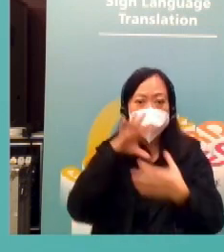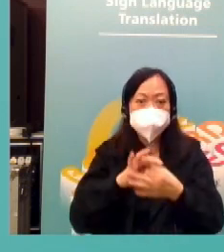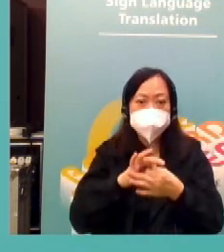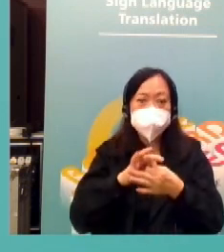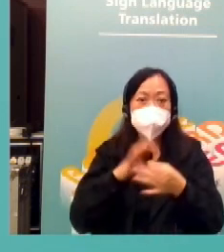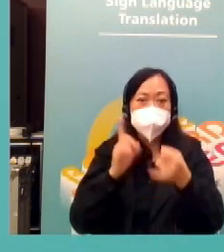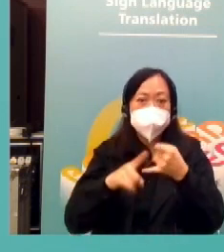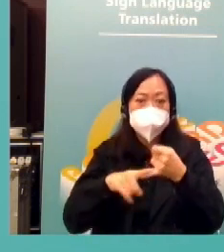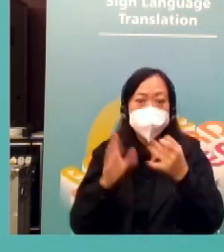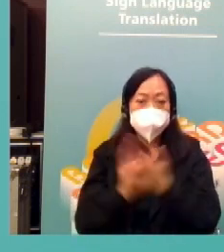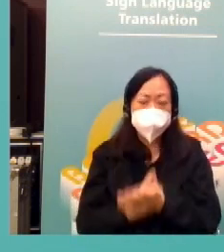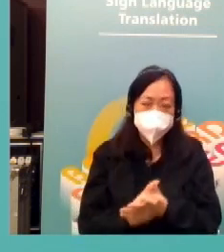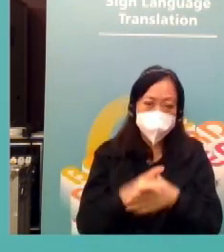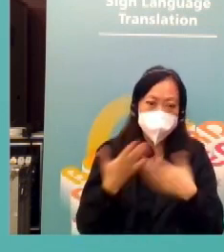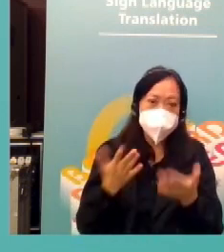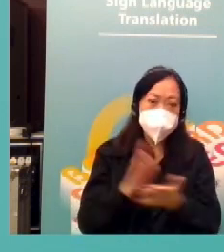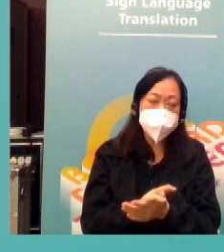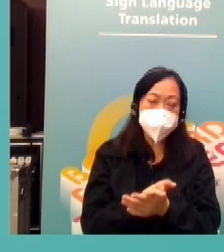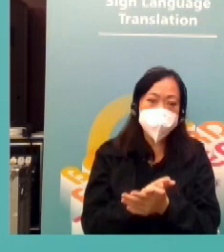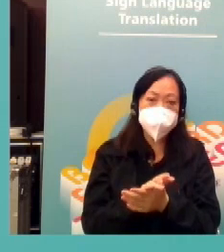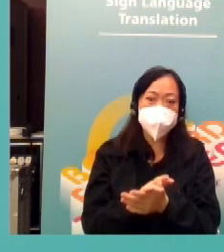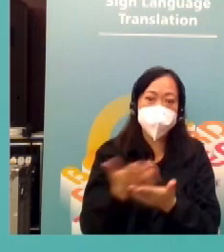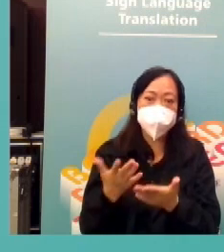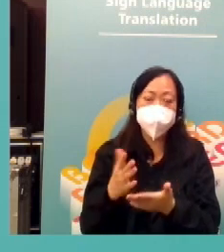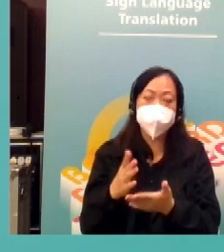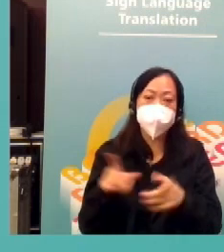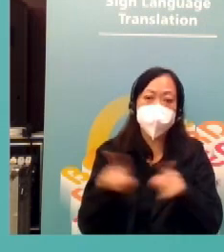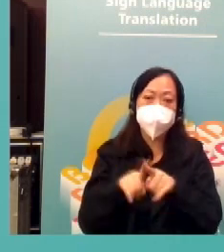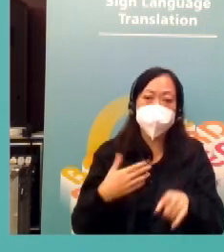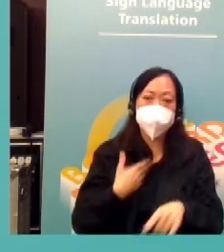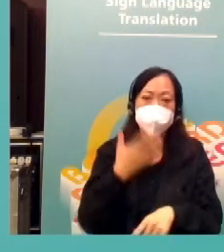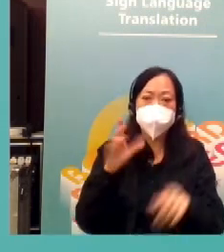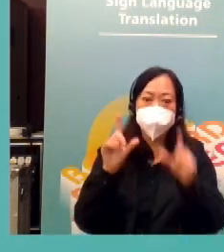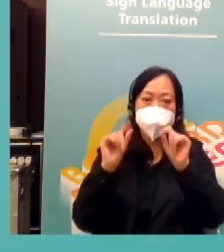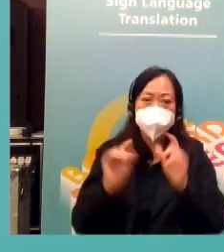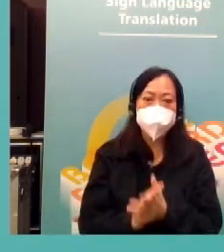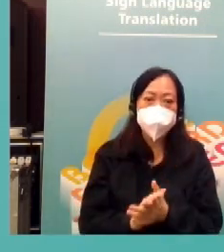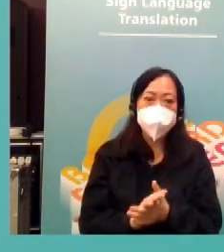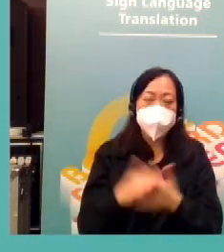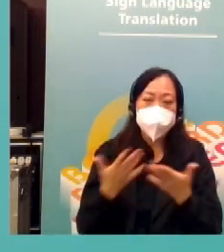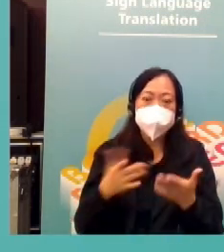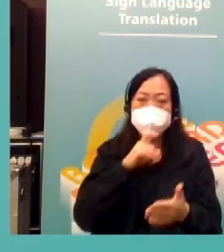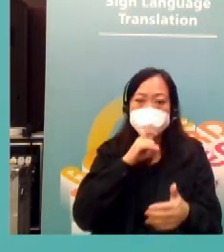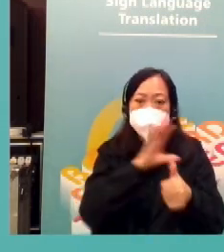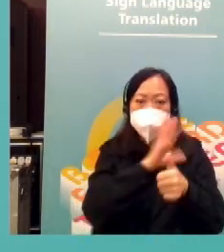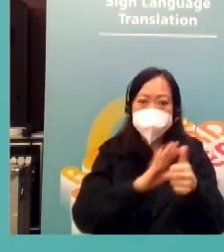model. Could you maybe elaborate a little bit more about your impact investing or outcome-based